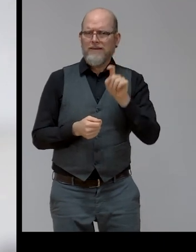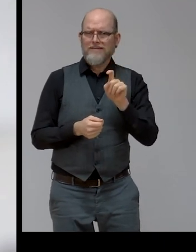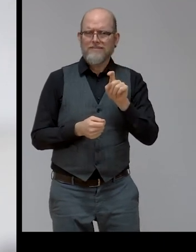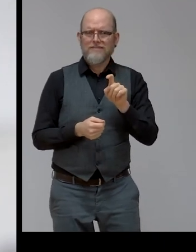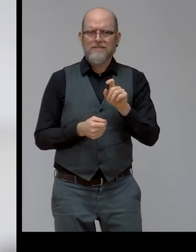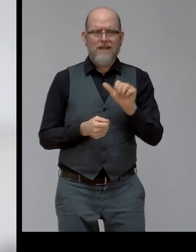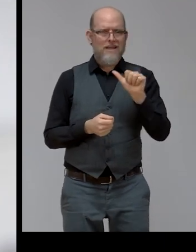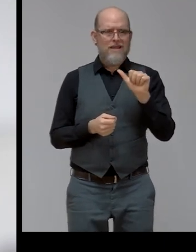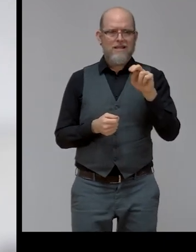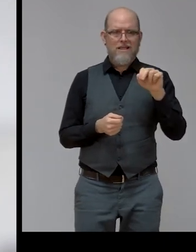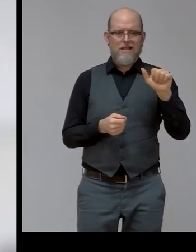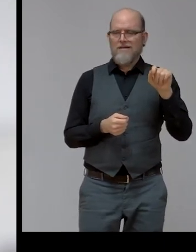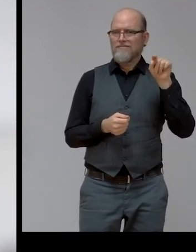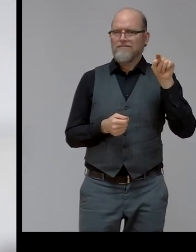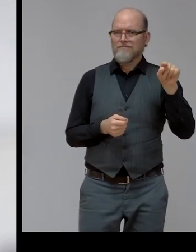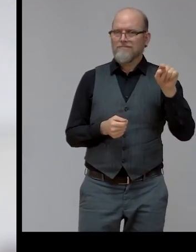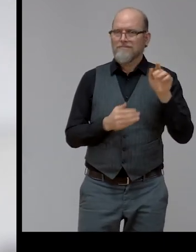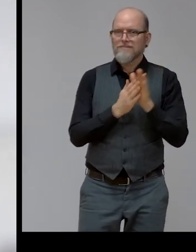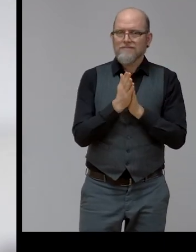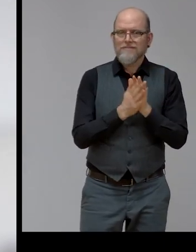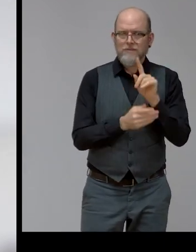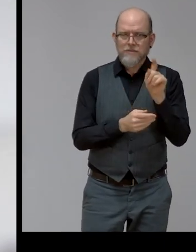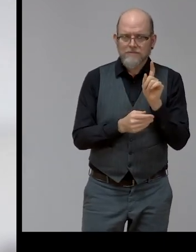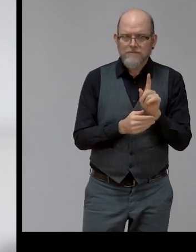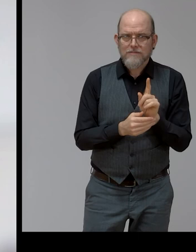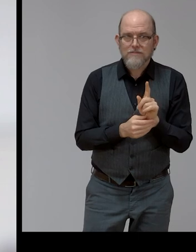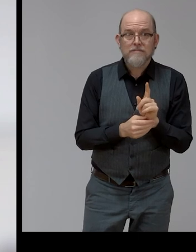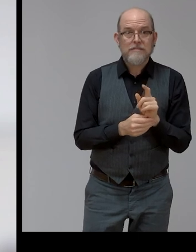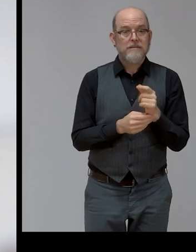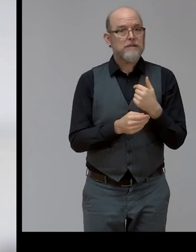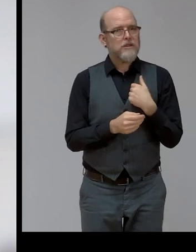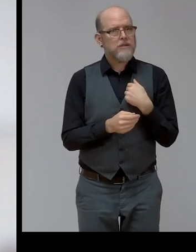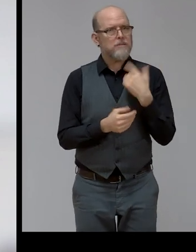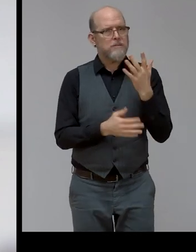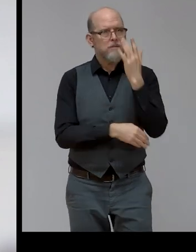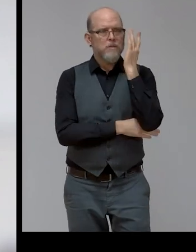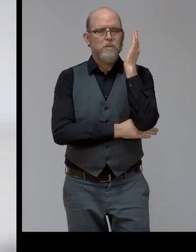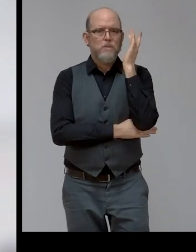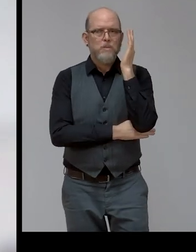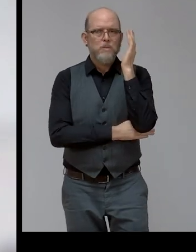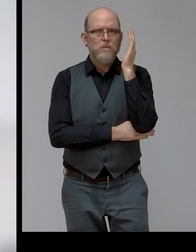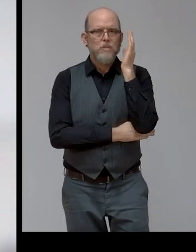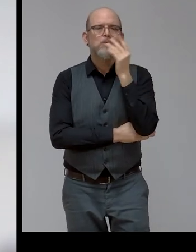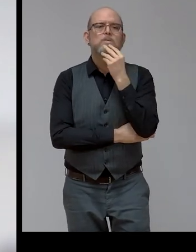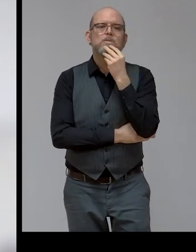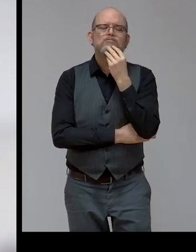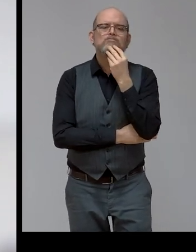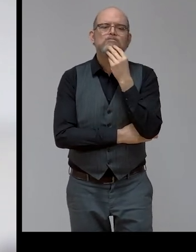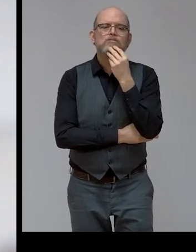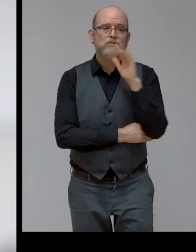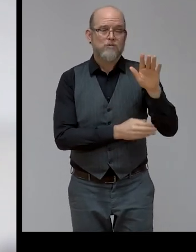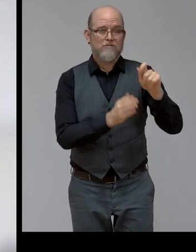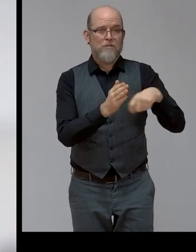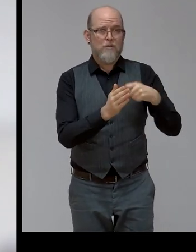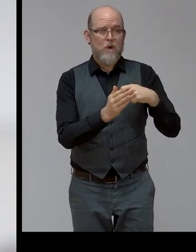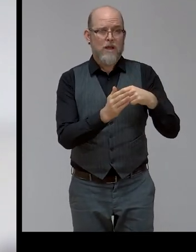few minutes left. And I was wondering, throughout the duration of your project and while you